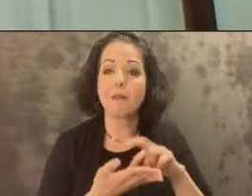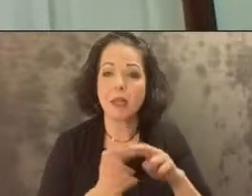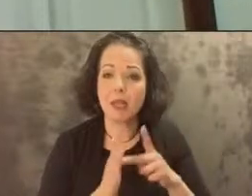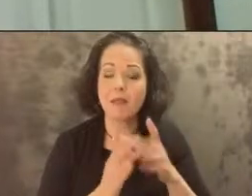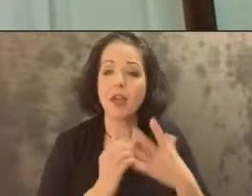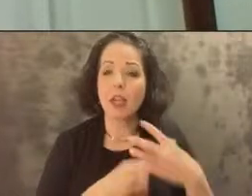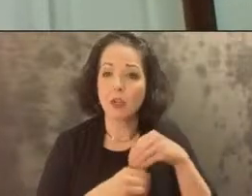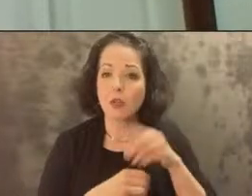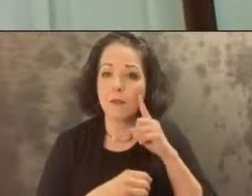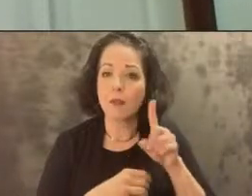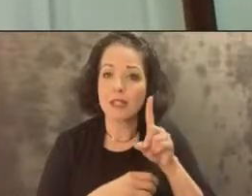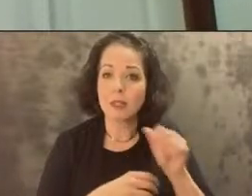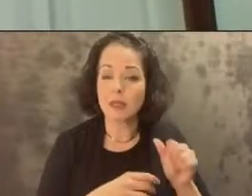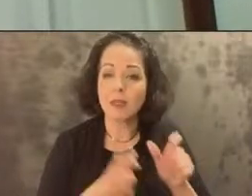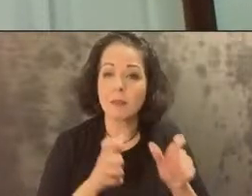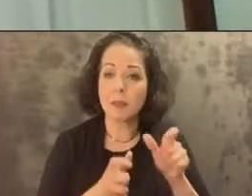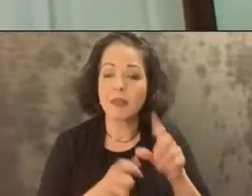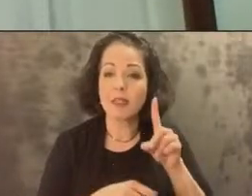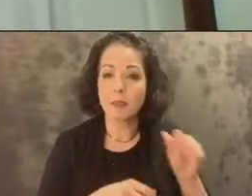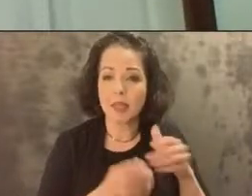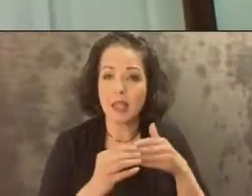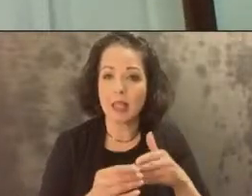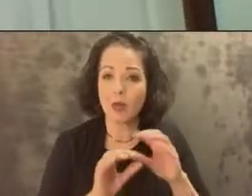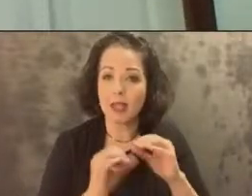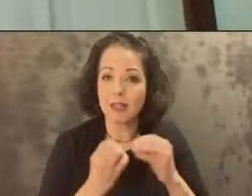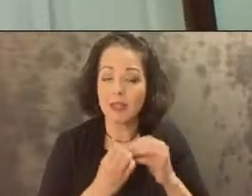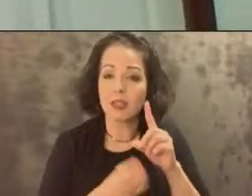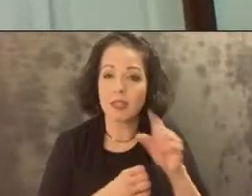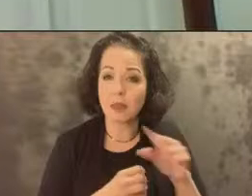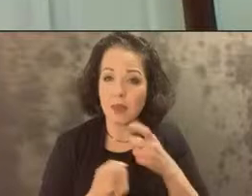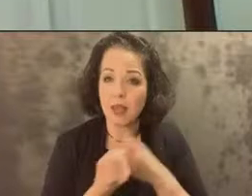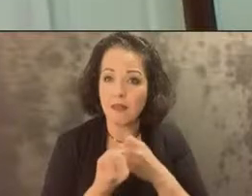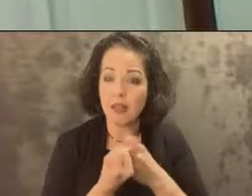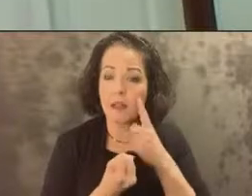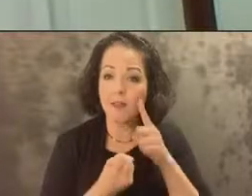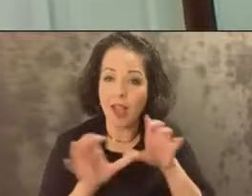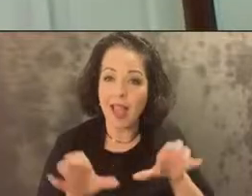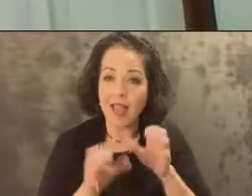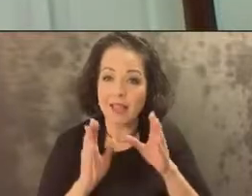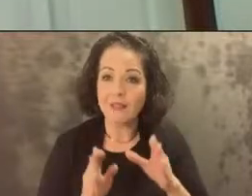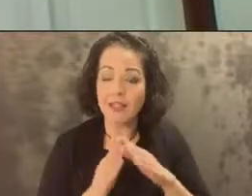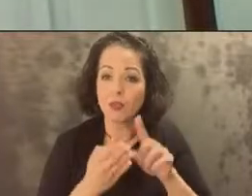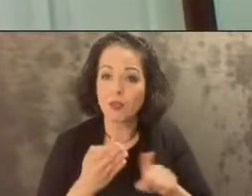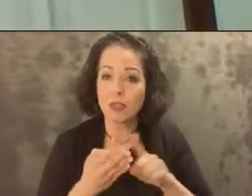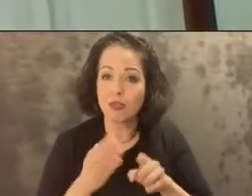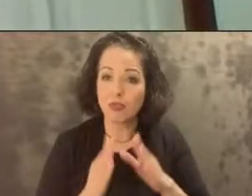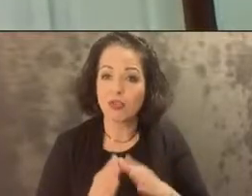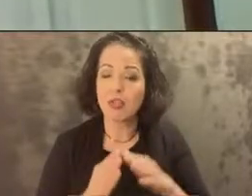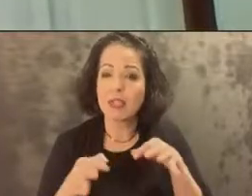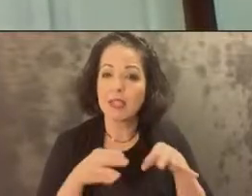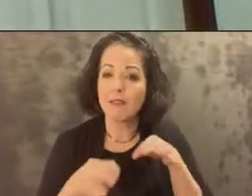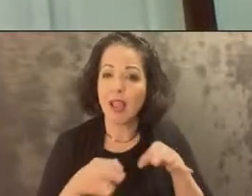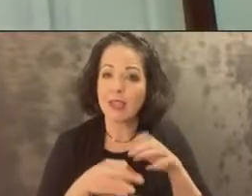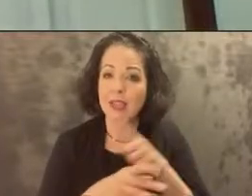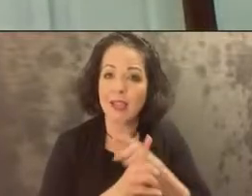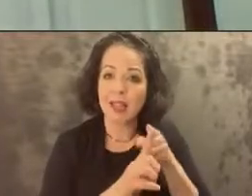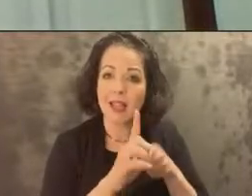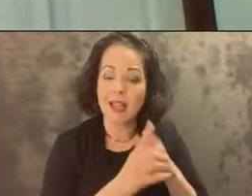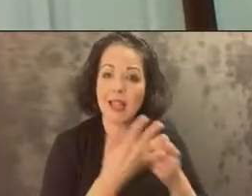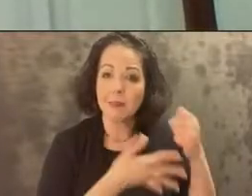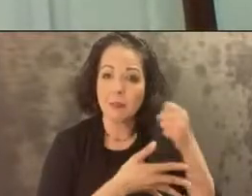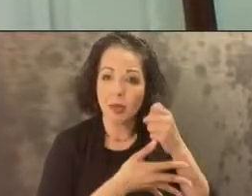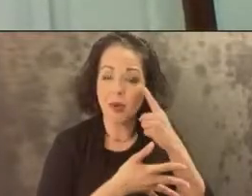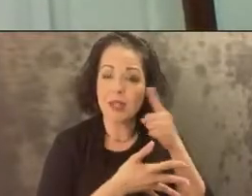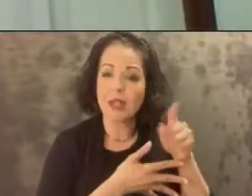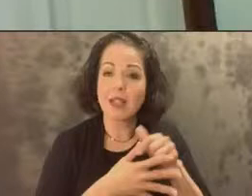people, disability-led organizations, disabled advocates, activists, and researchers in defining data priorities, identifying data